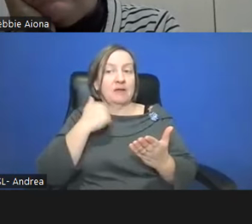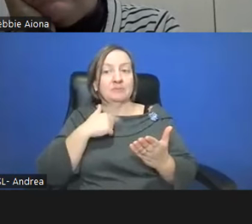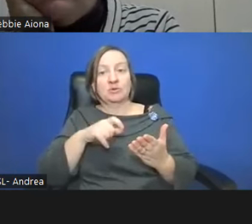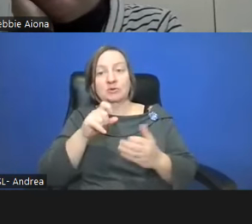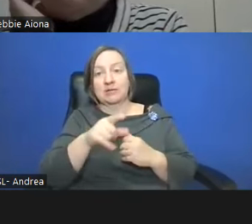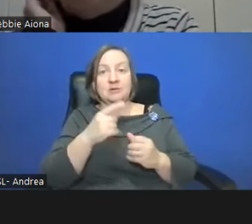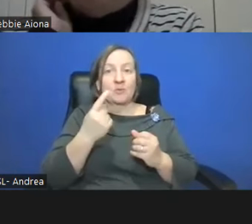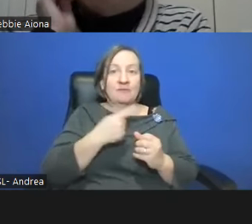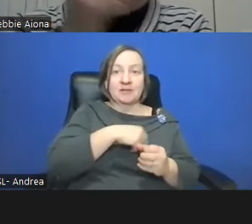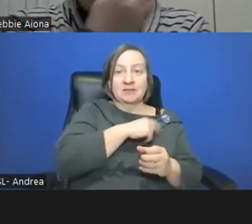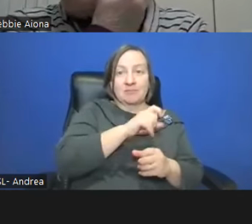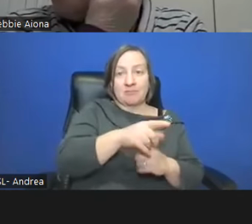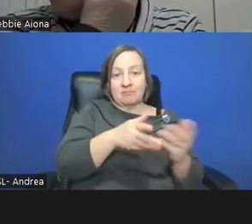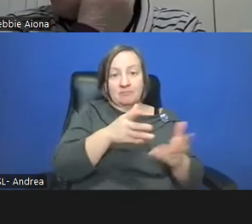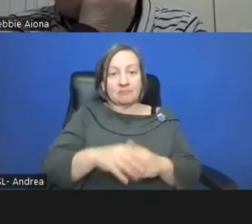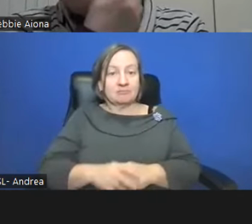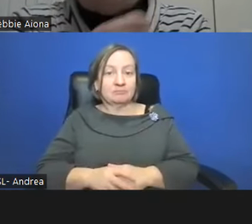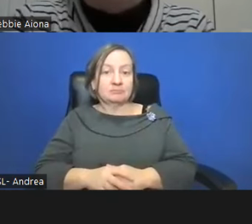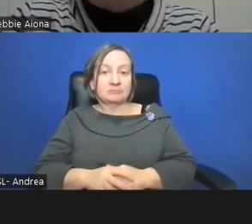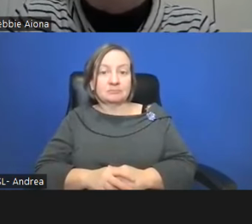of us would be the one who would ask that.